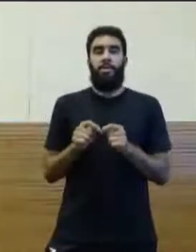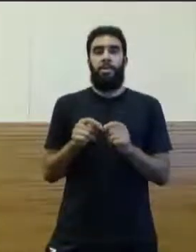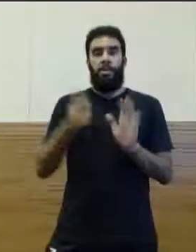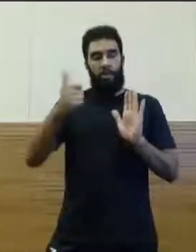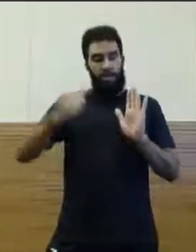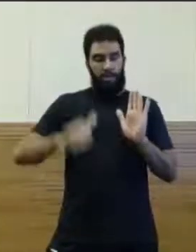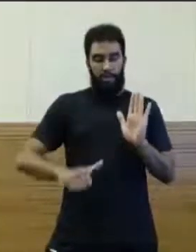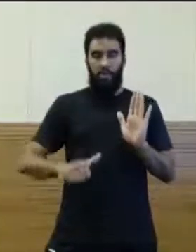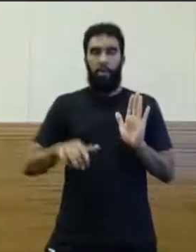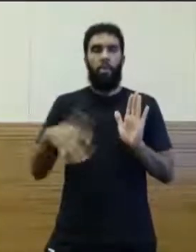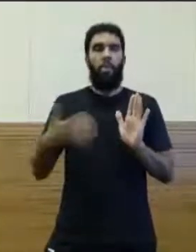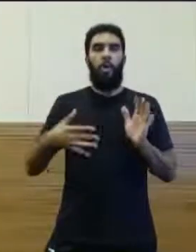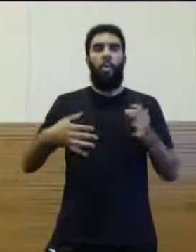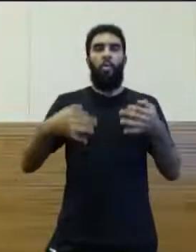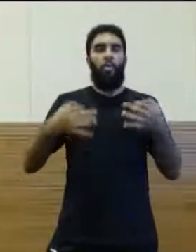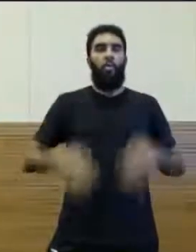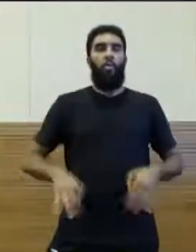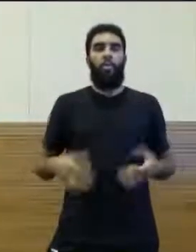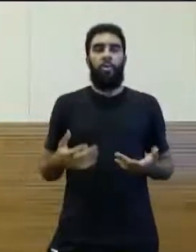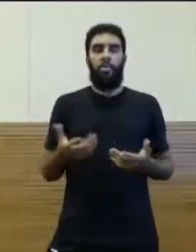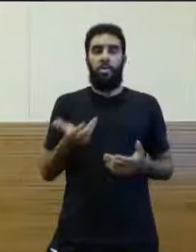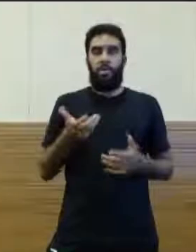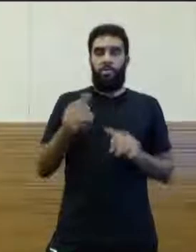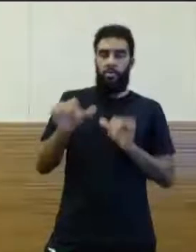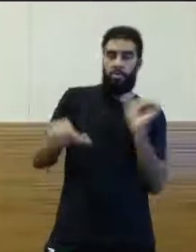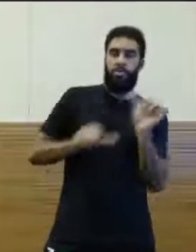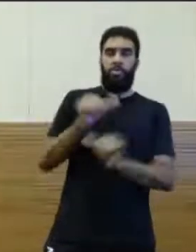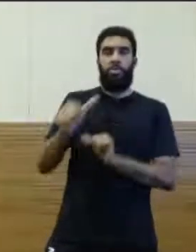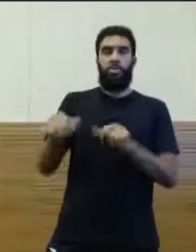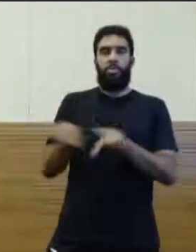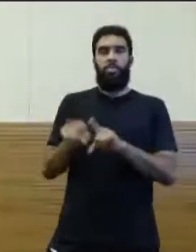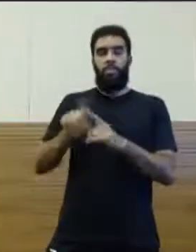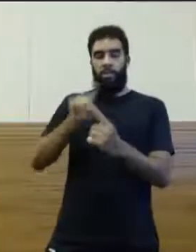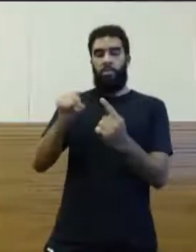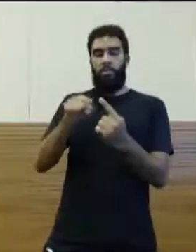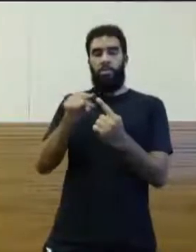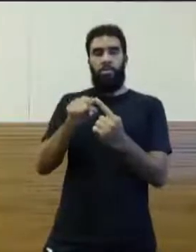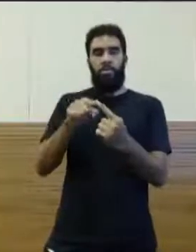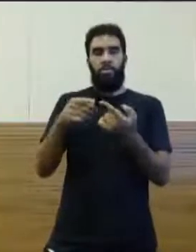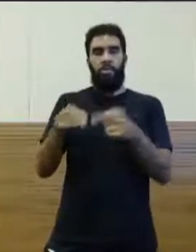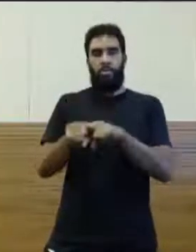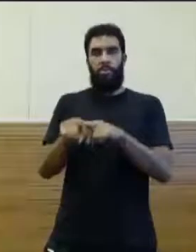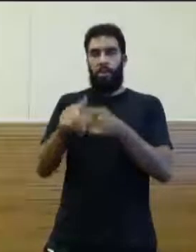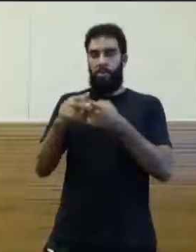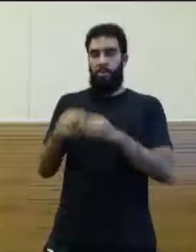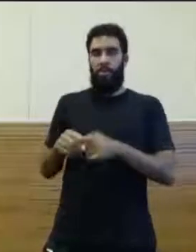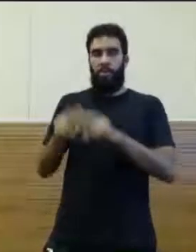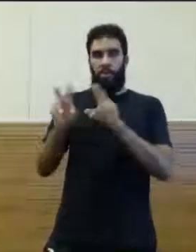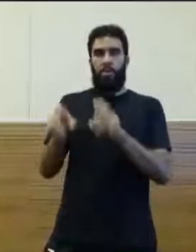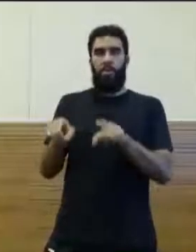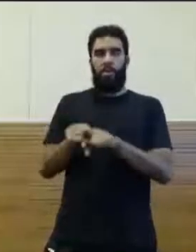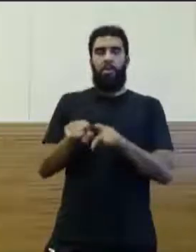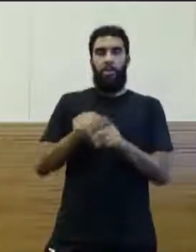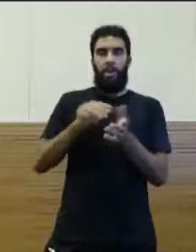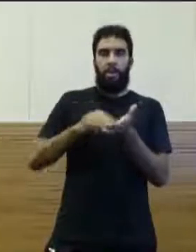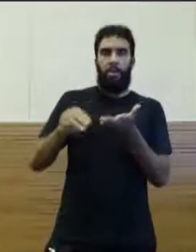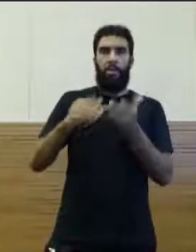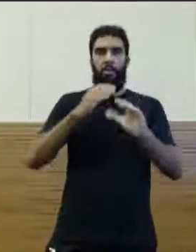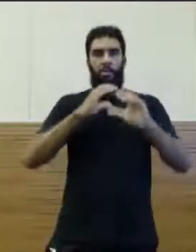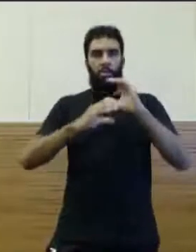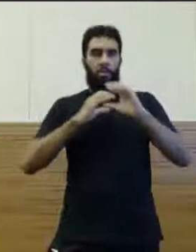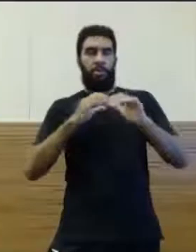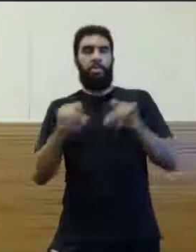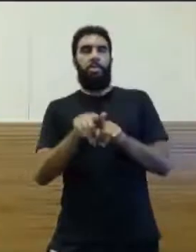line, defining the behavior that we expect to change, objective groups, definition of the